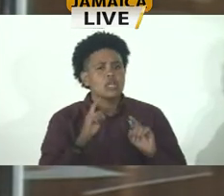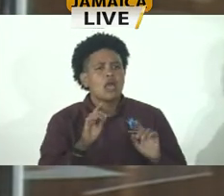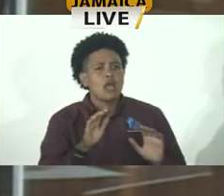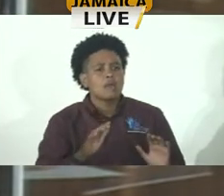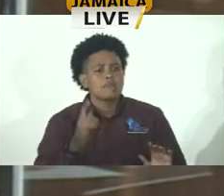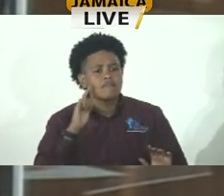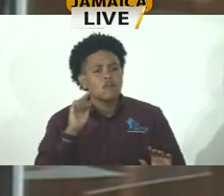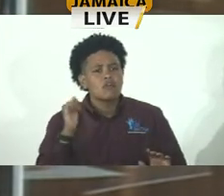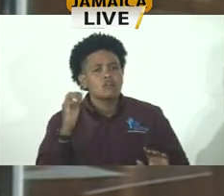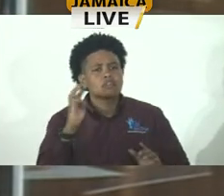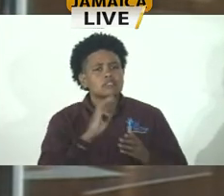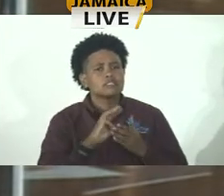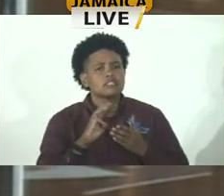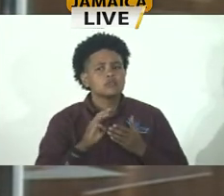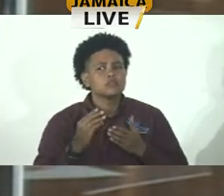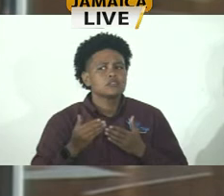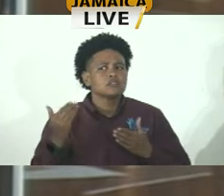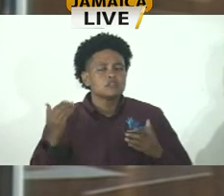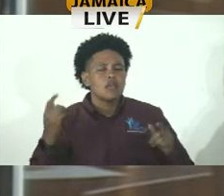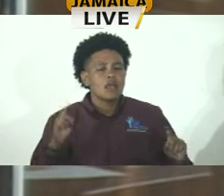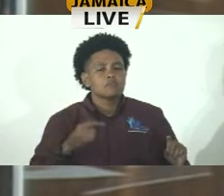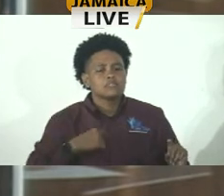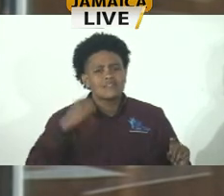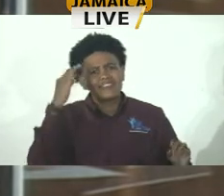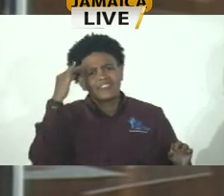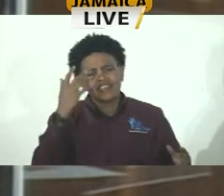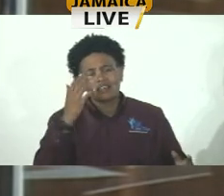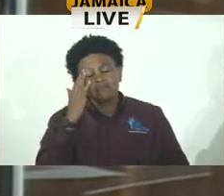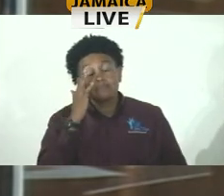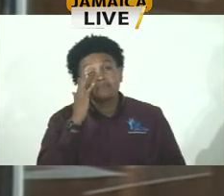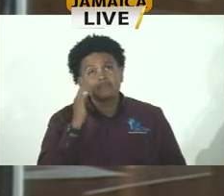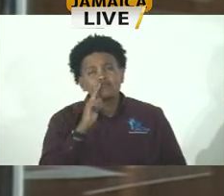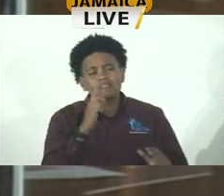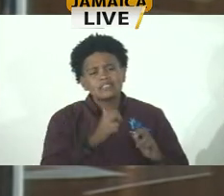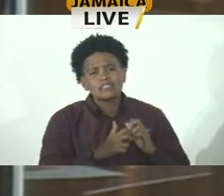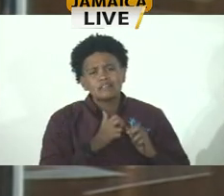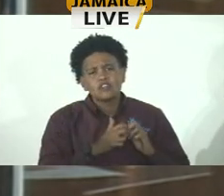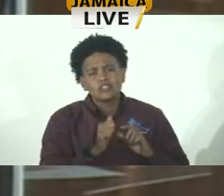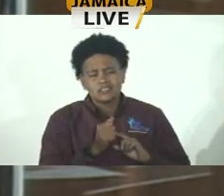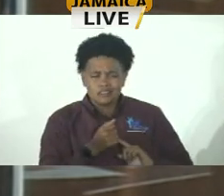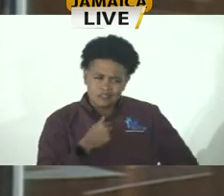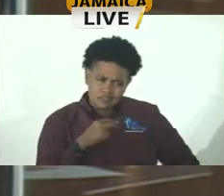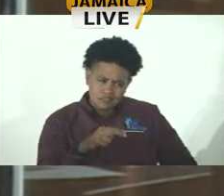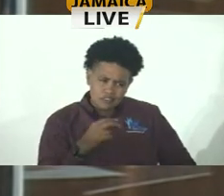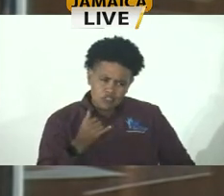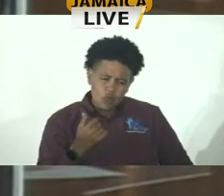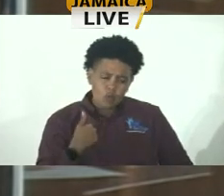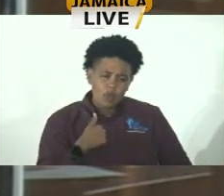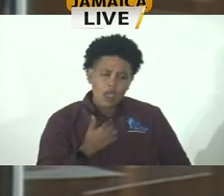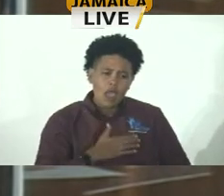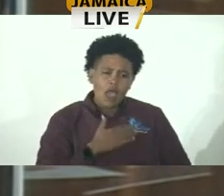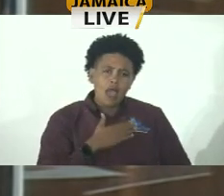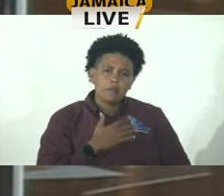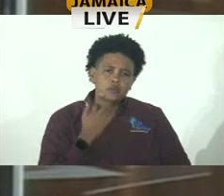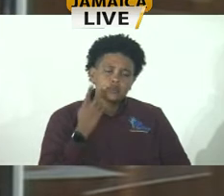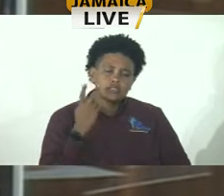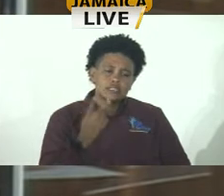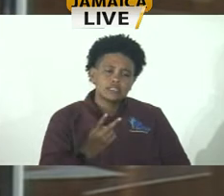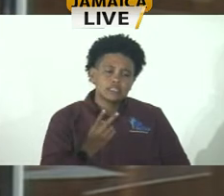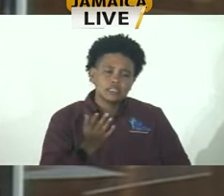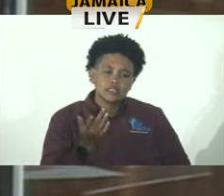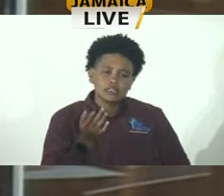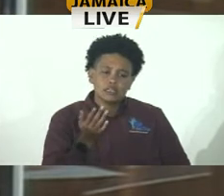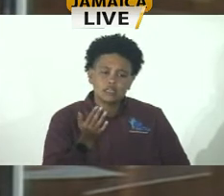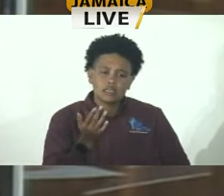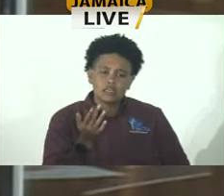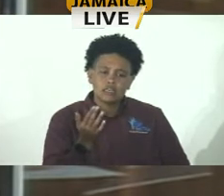for another six weeks i think it's a difficult situation that we're in we're glad to see the graphs